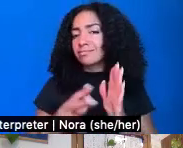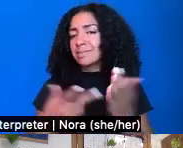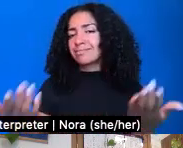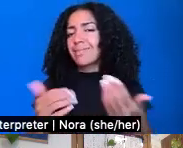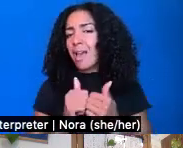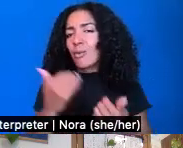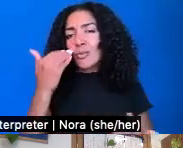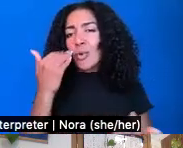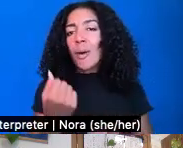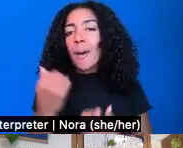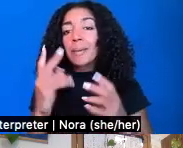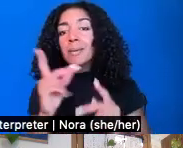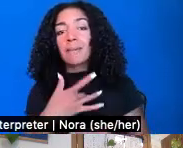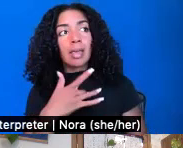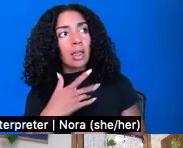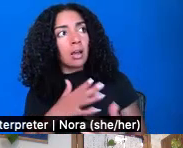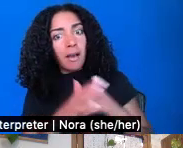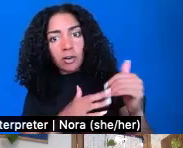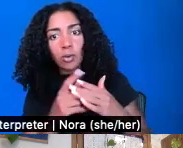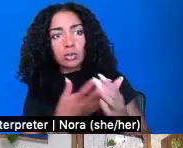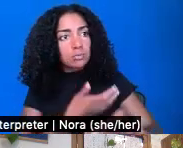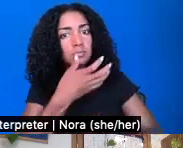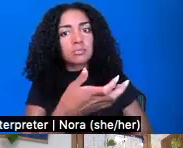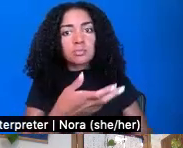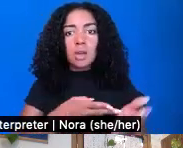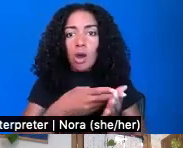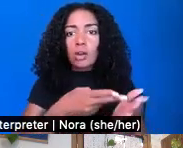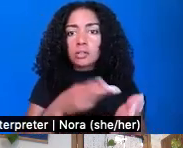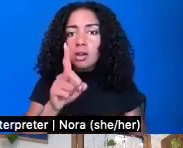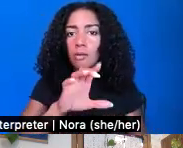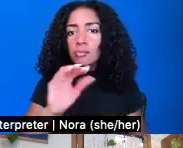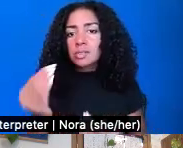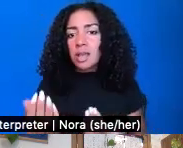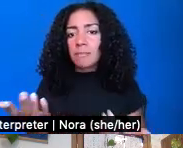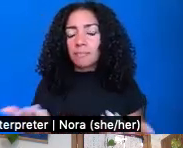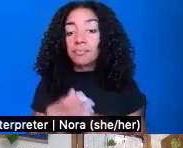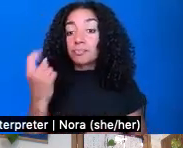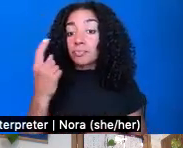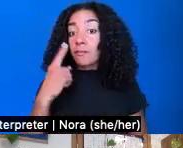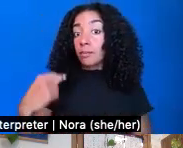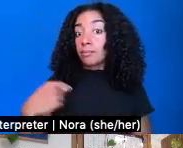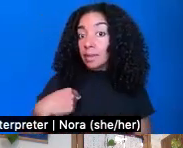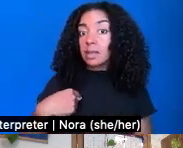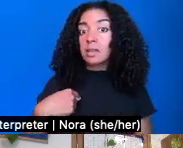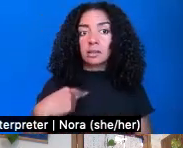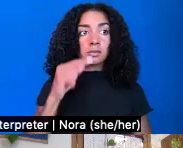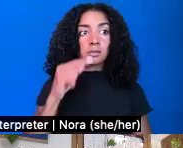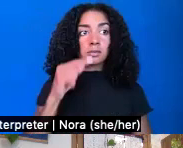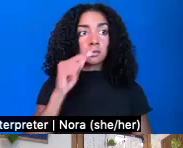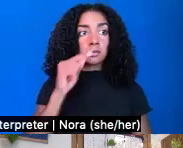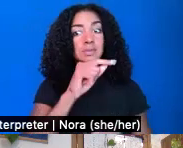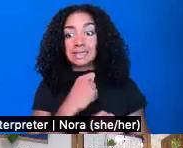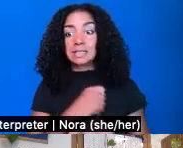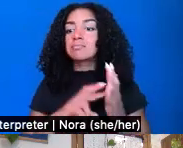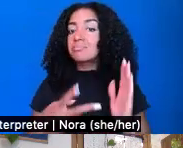people are telling the full truth when they're asked these questions. But for me, these statistics mean that one is